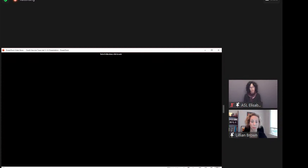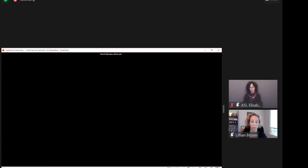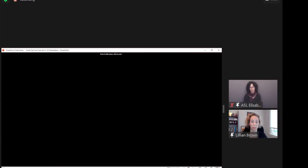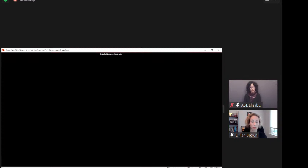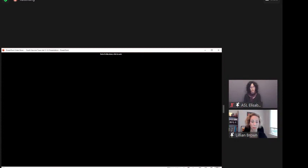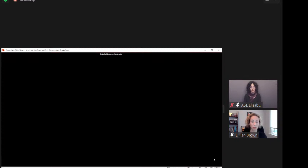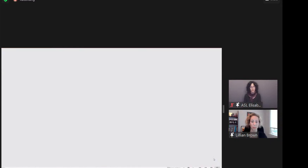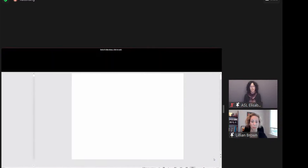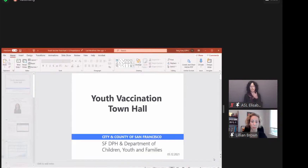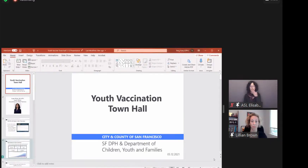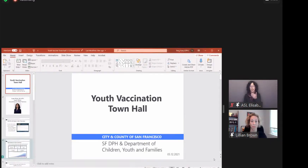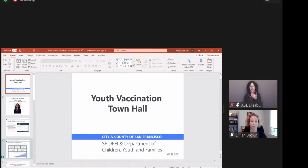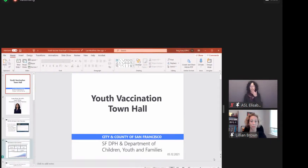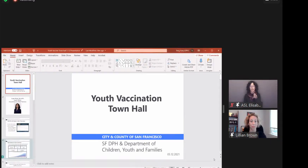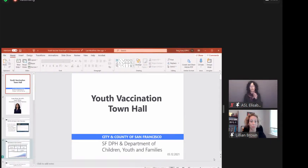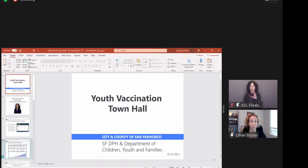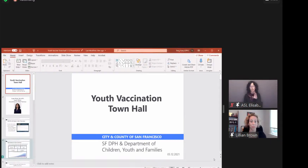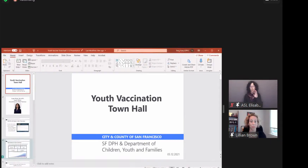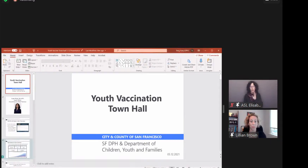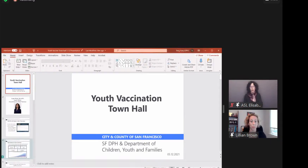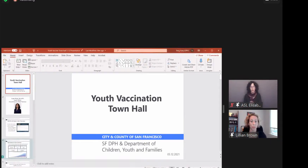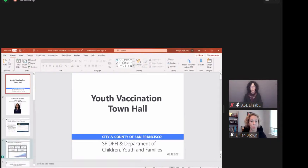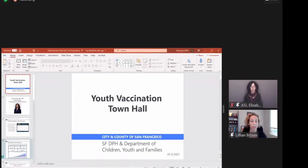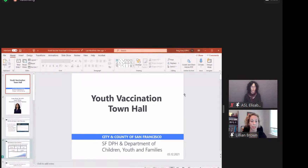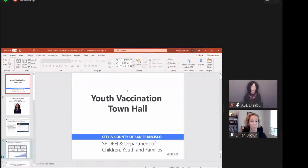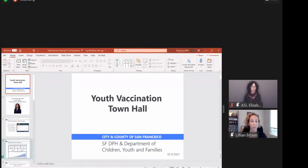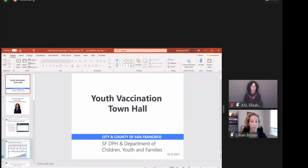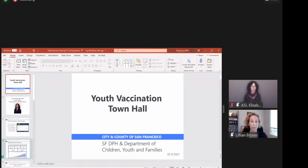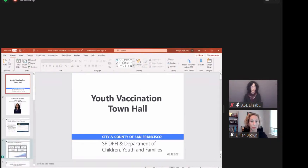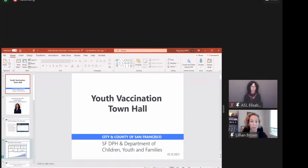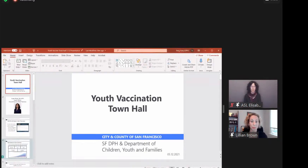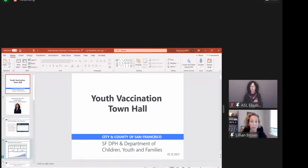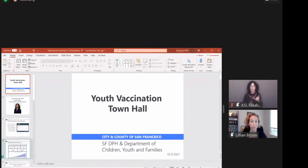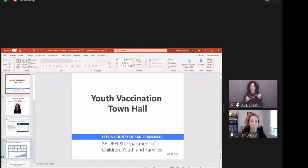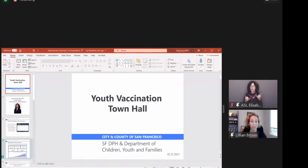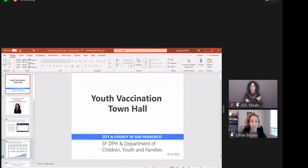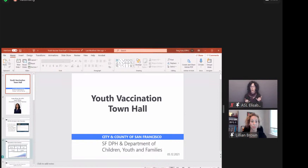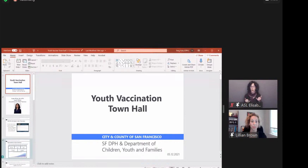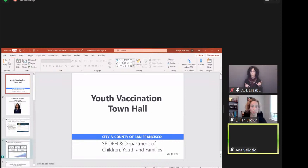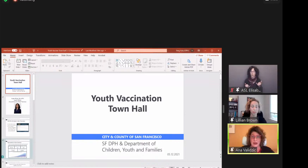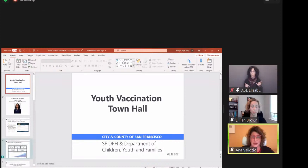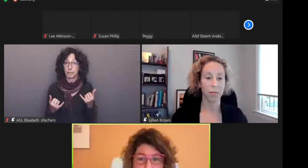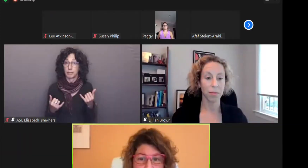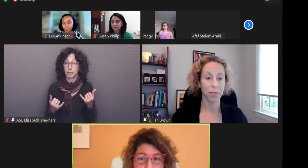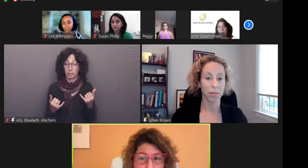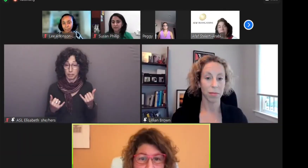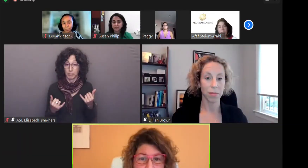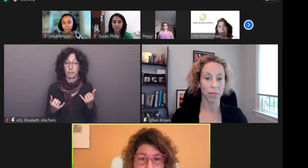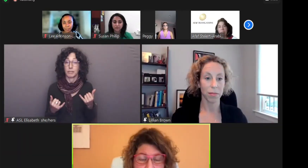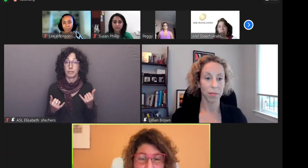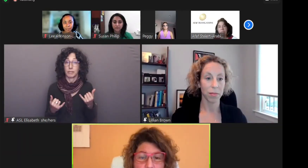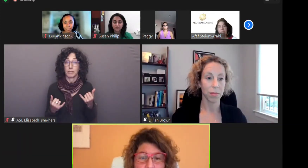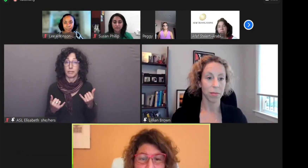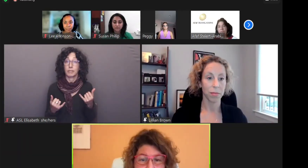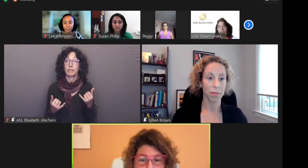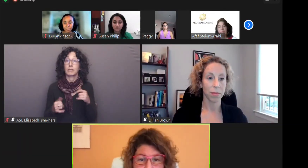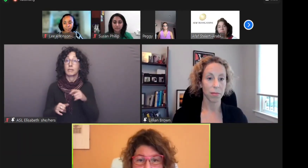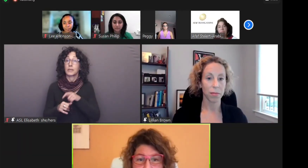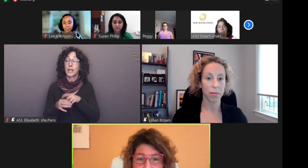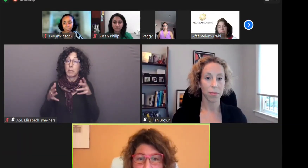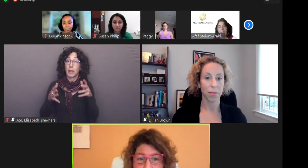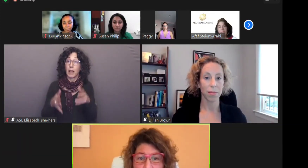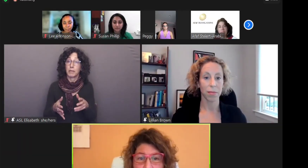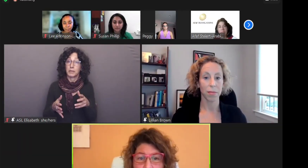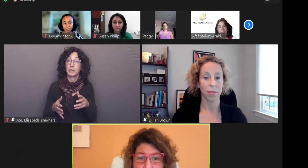Thank you, Dr. Brown. We will now spend the remainder of our hour answering questions that were